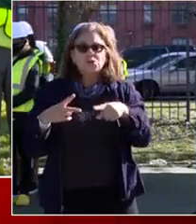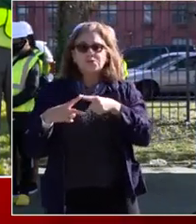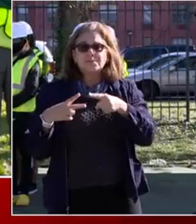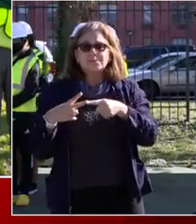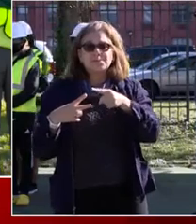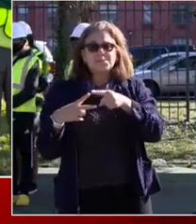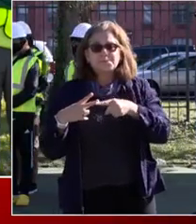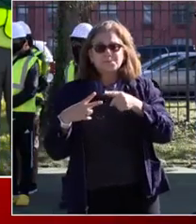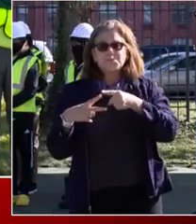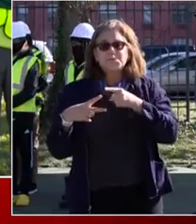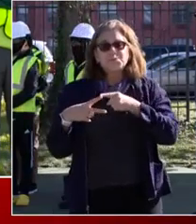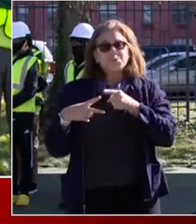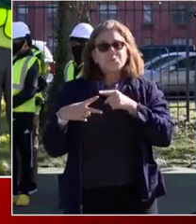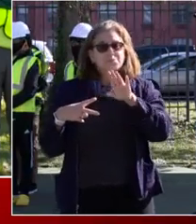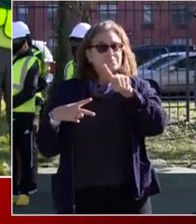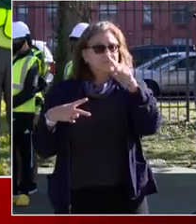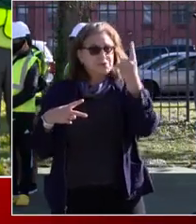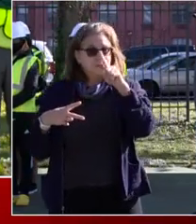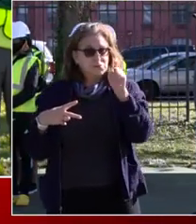was,